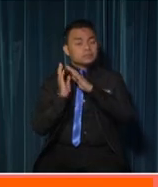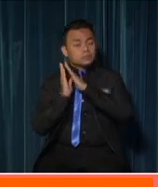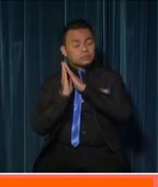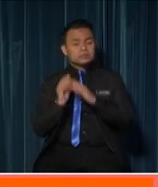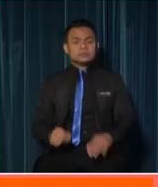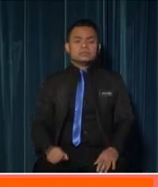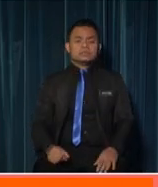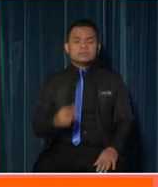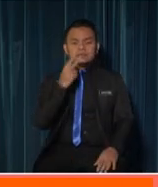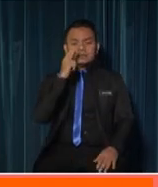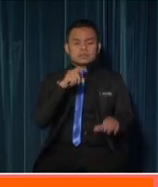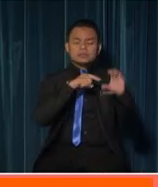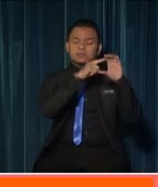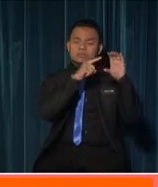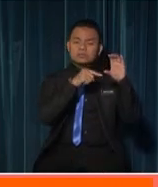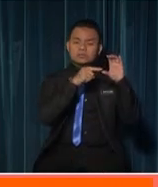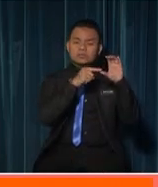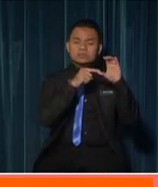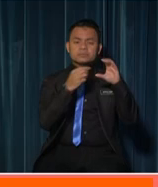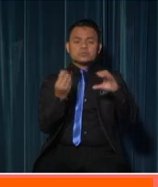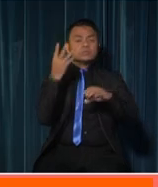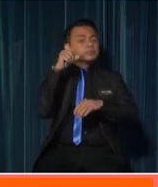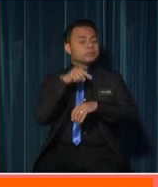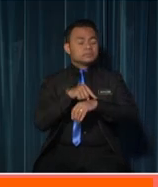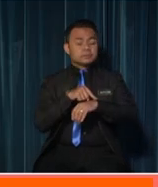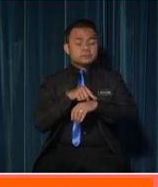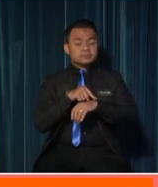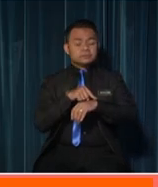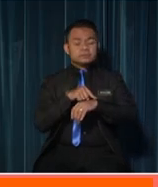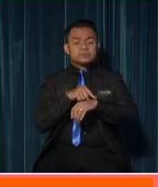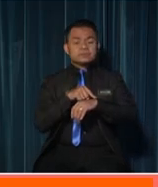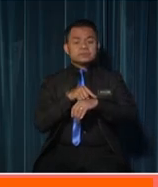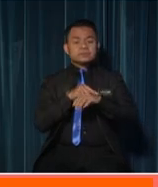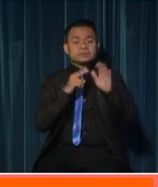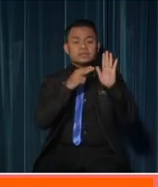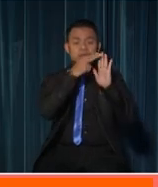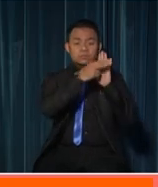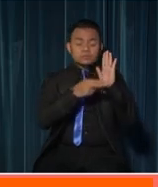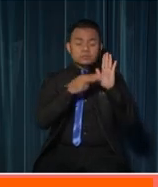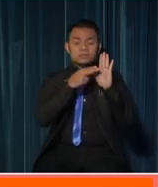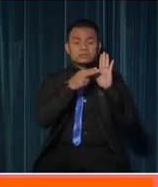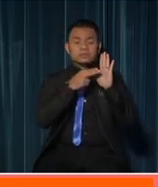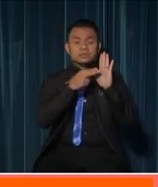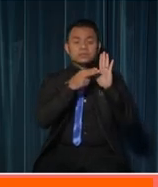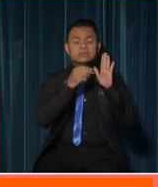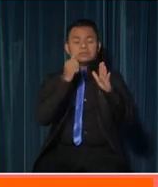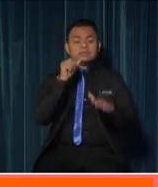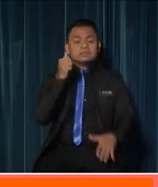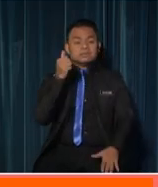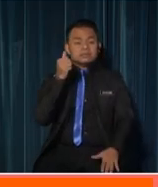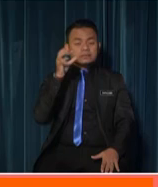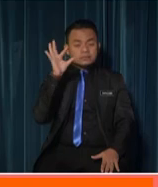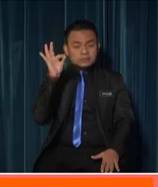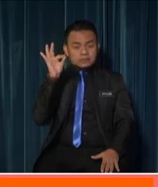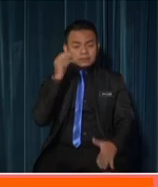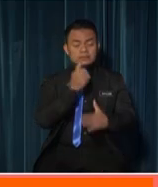it? The hour hand is between 9 and 10. It's past 9, but it